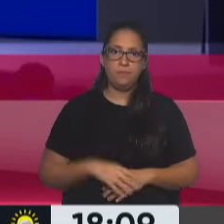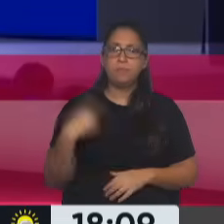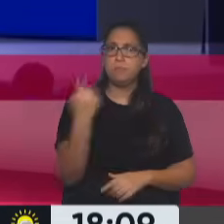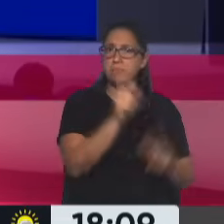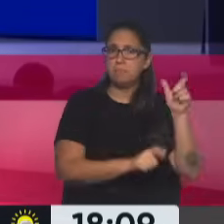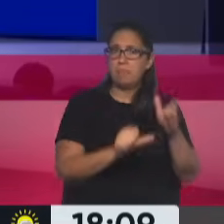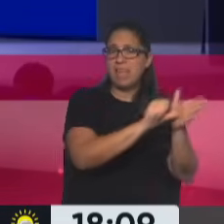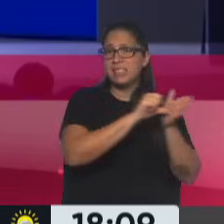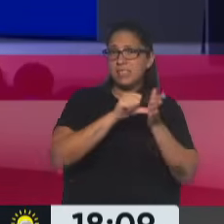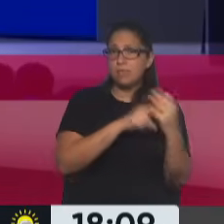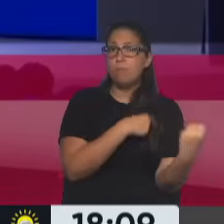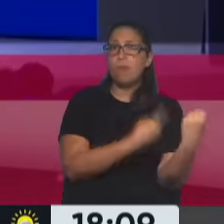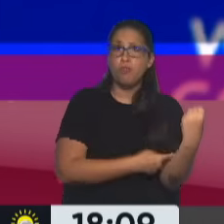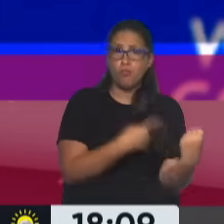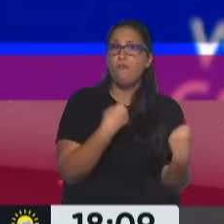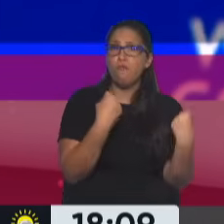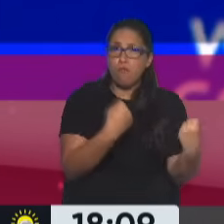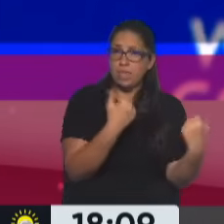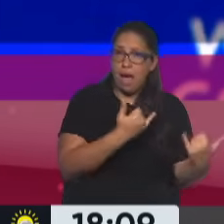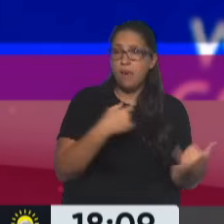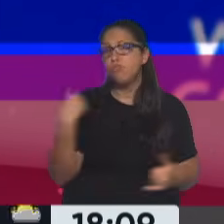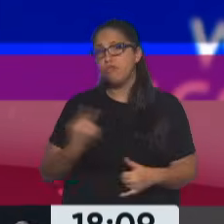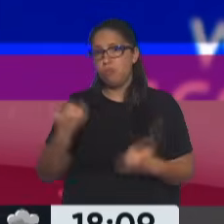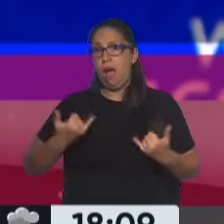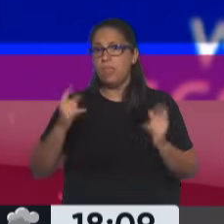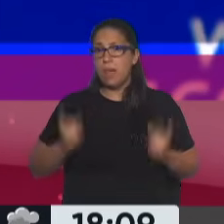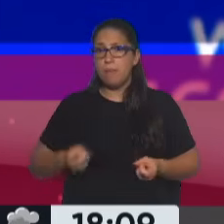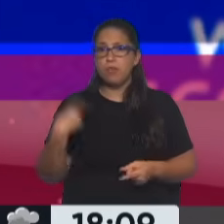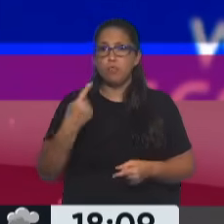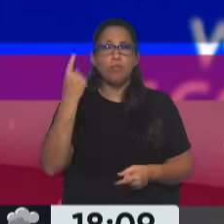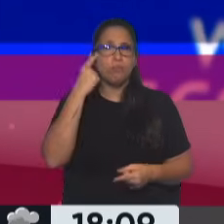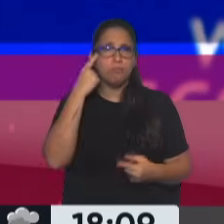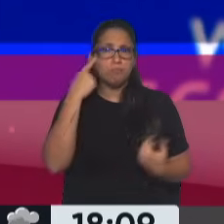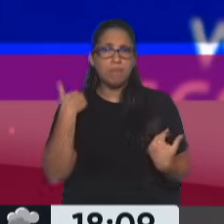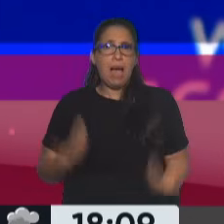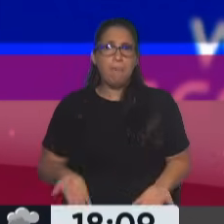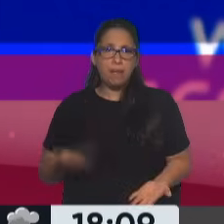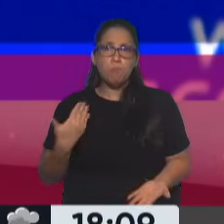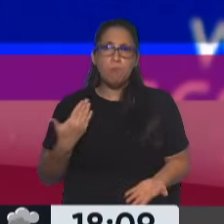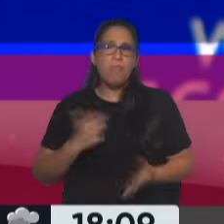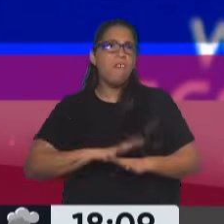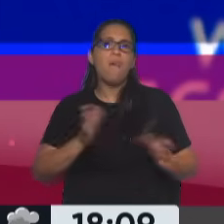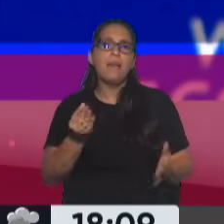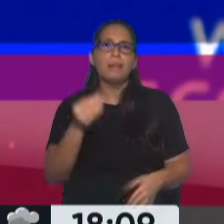powerful have their power, but we have something too. The capacity to stop